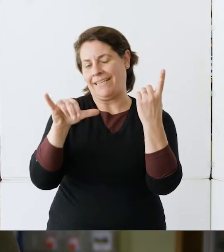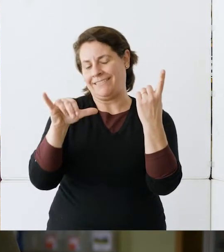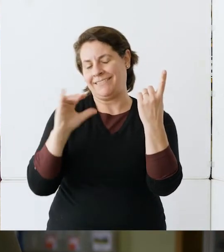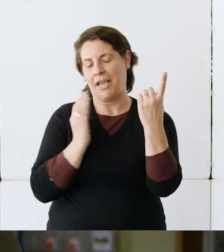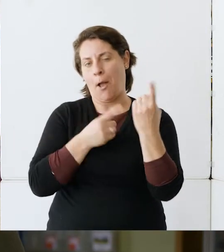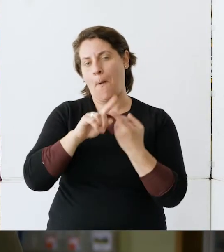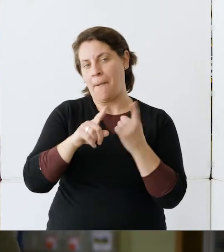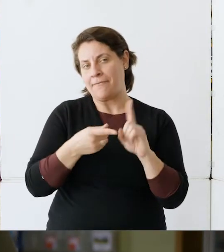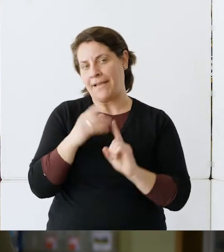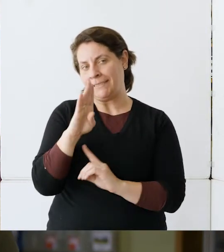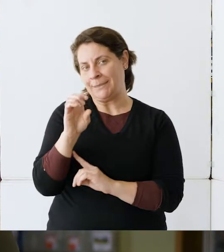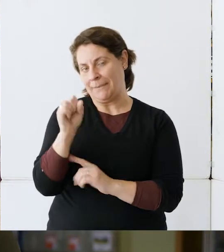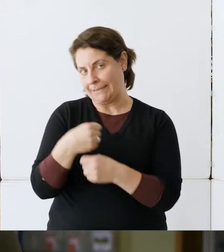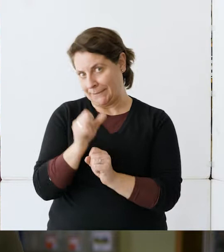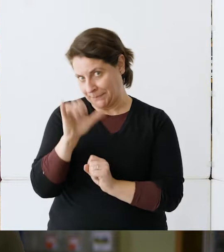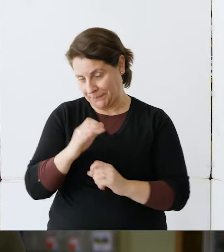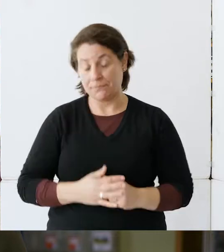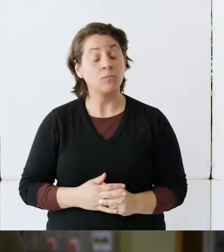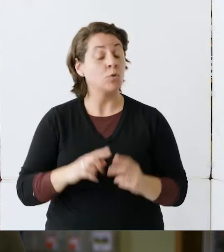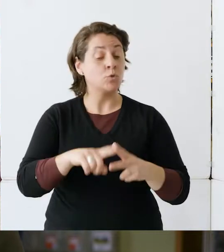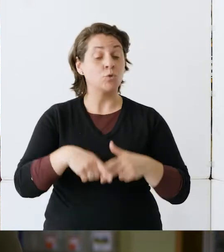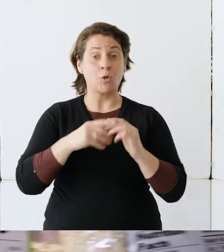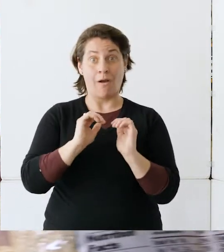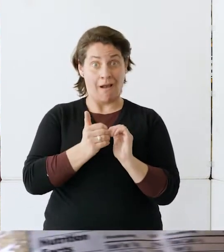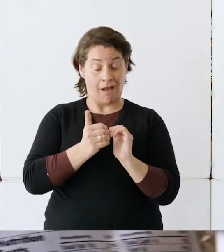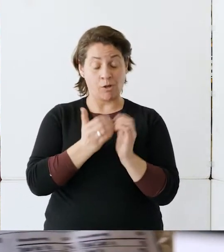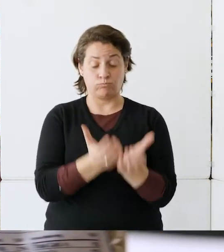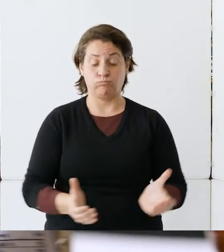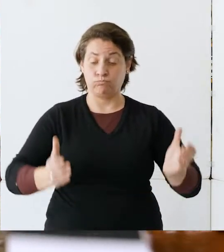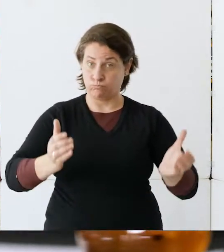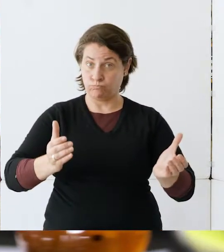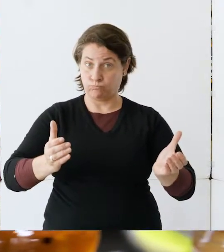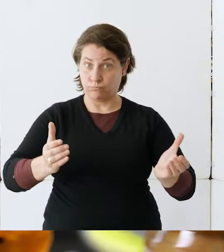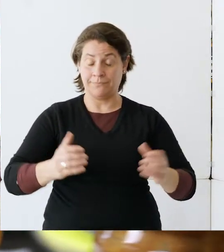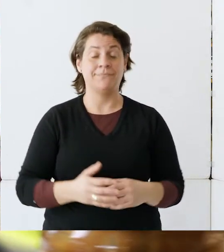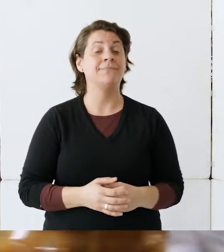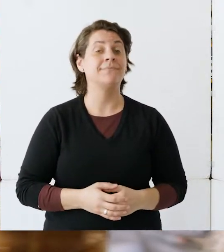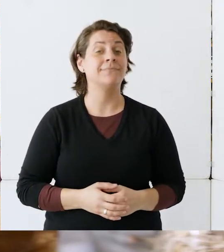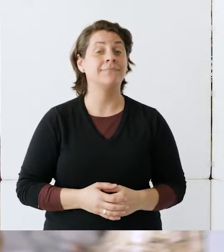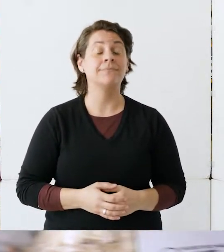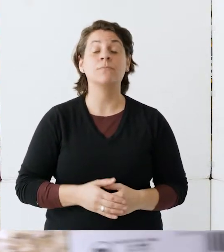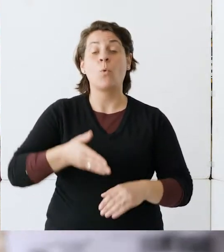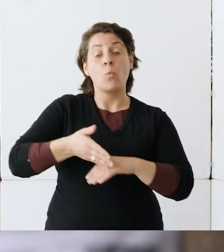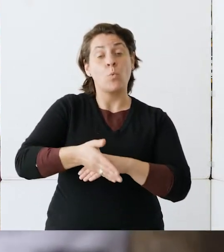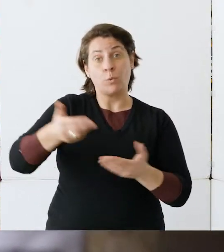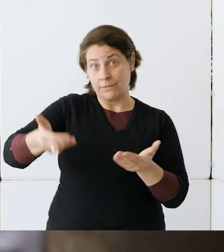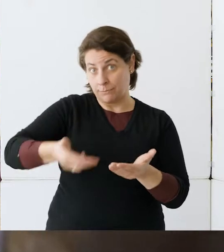bowl, a wooden spoon, and all these ingredients.